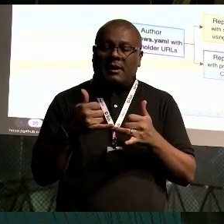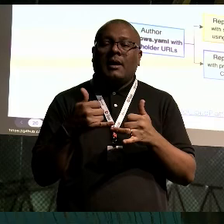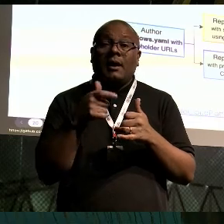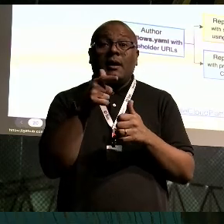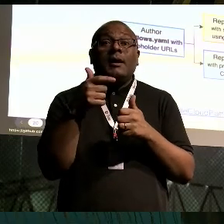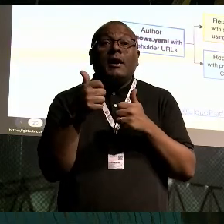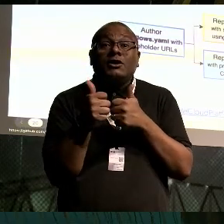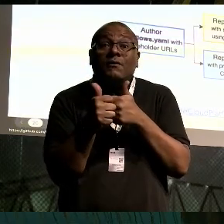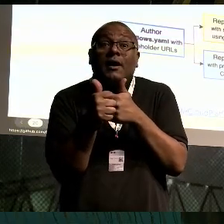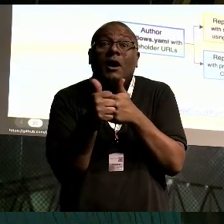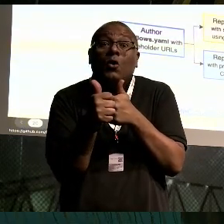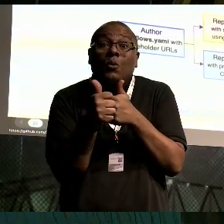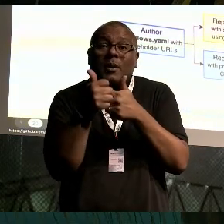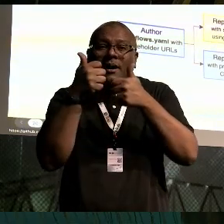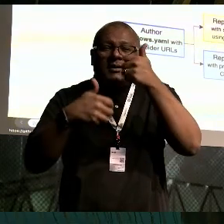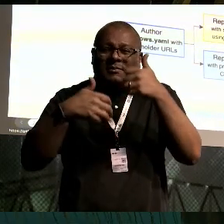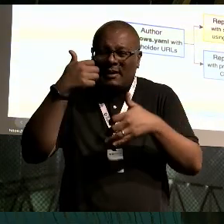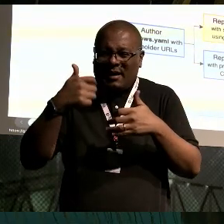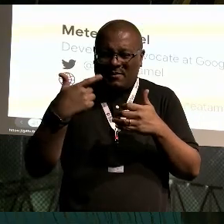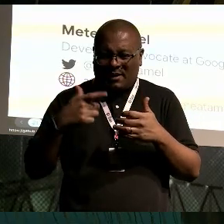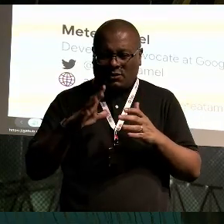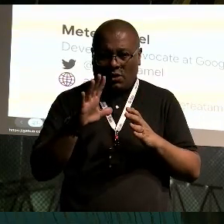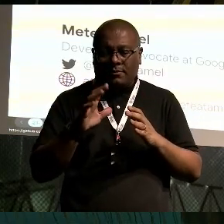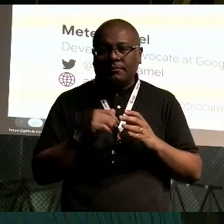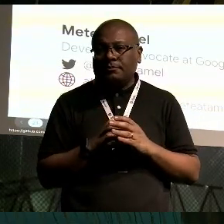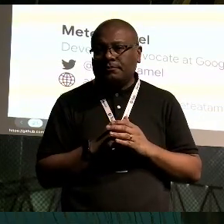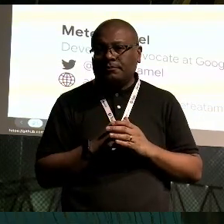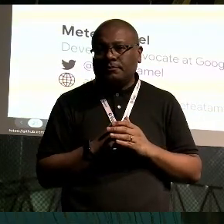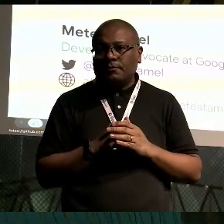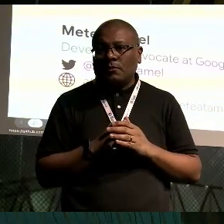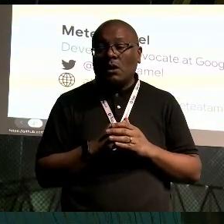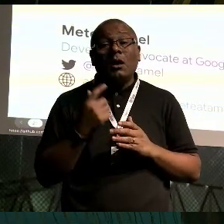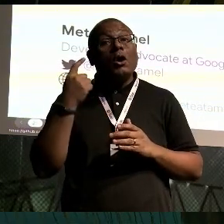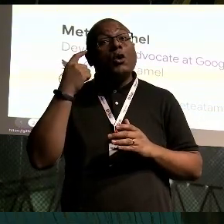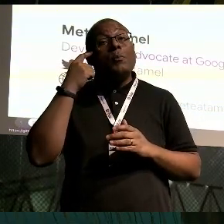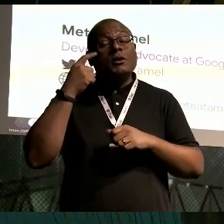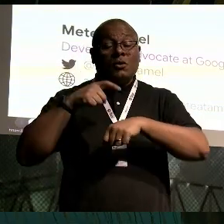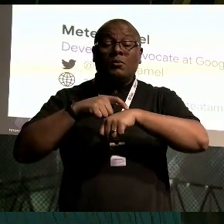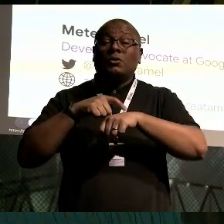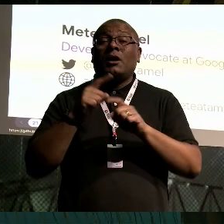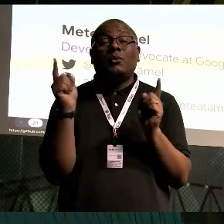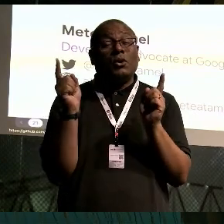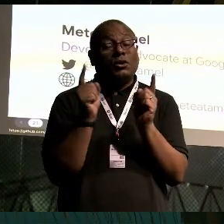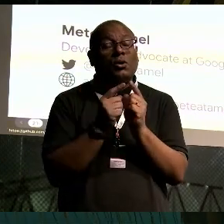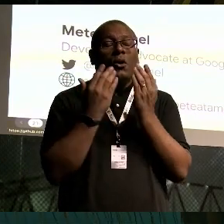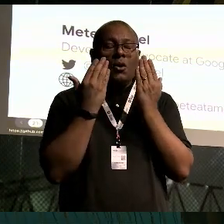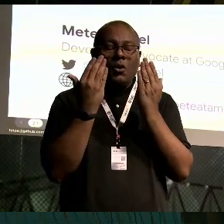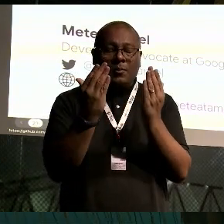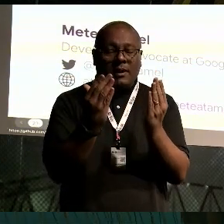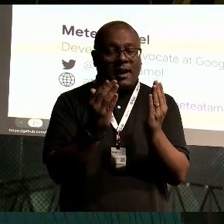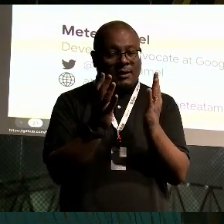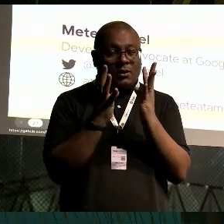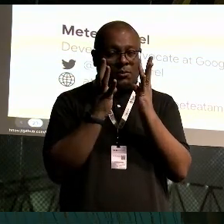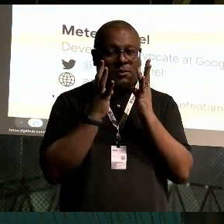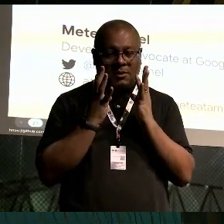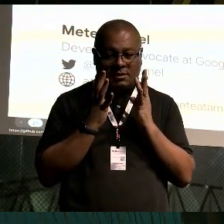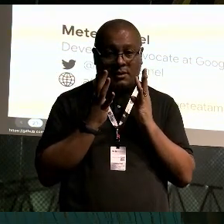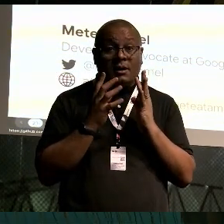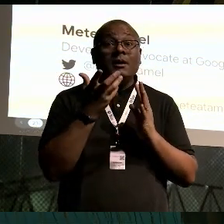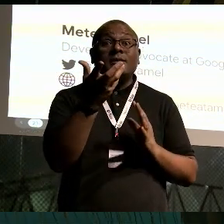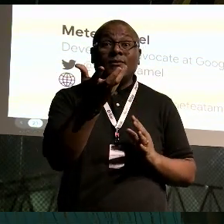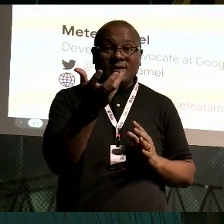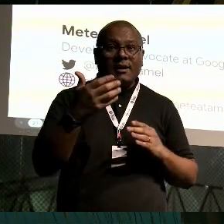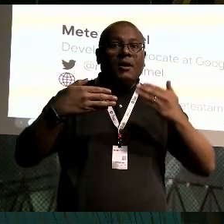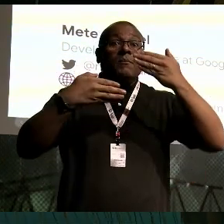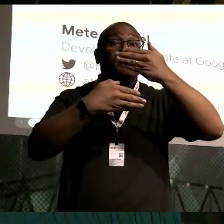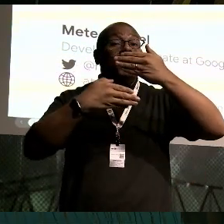approach. Okay, I think I'm running out of time, and I think that's it. So thanks very much for listening. If you want the slides, it's on speaker